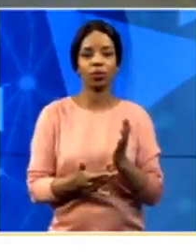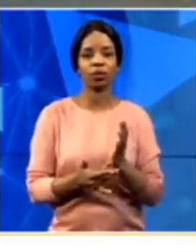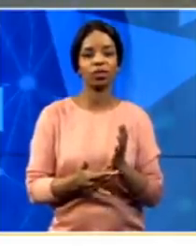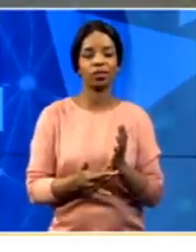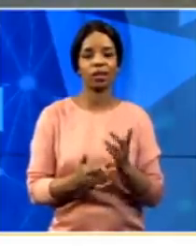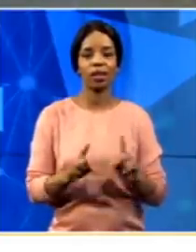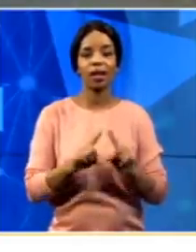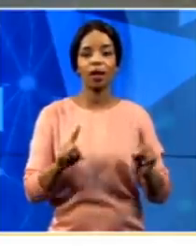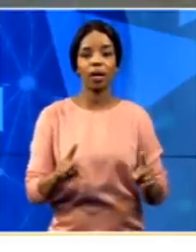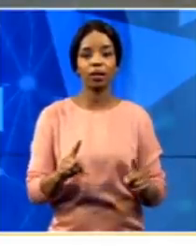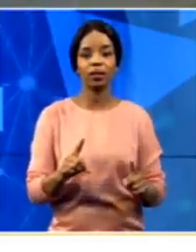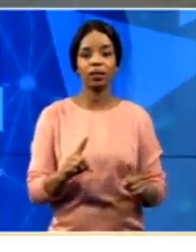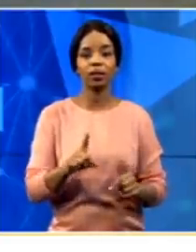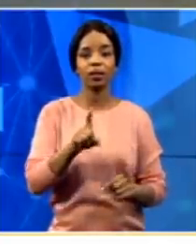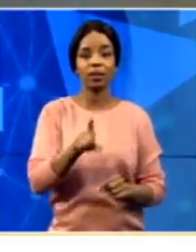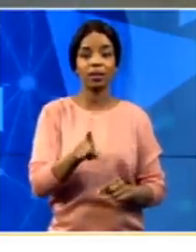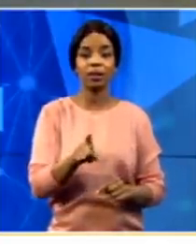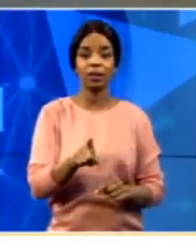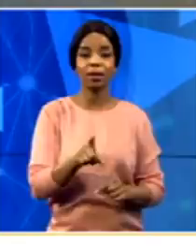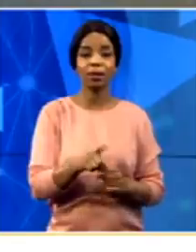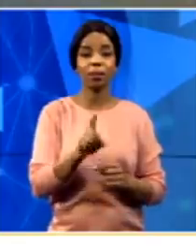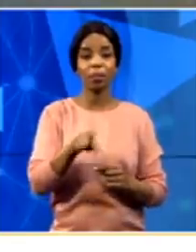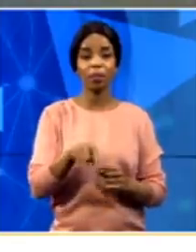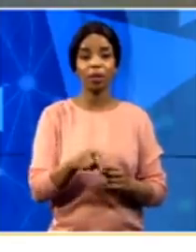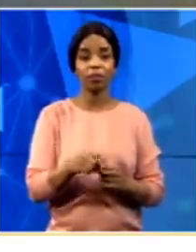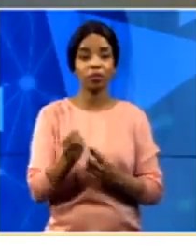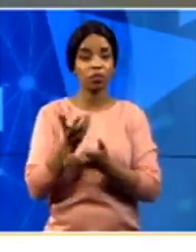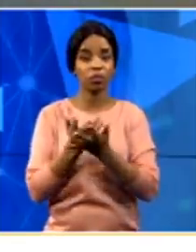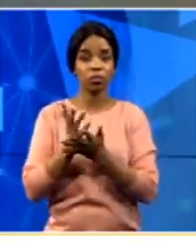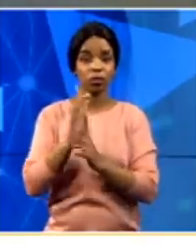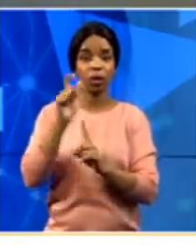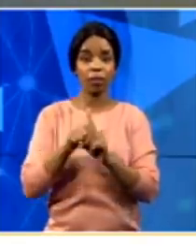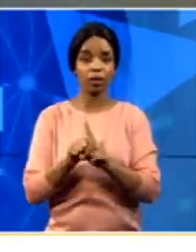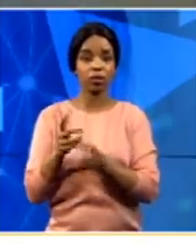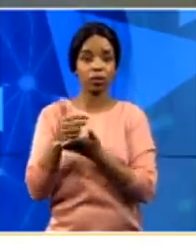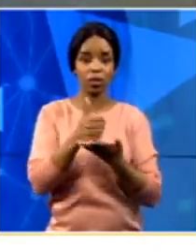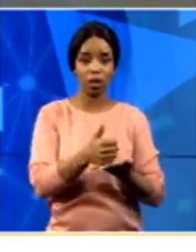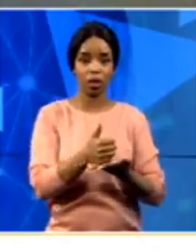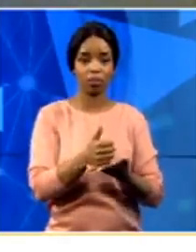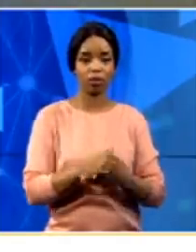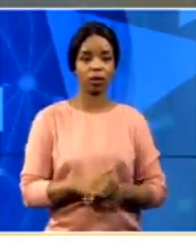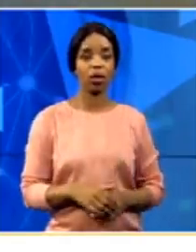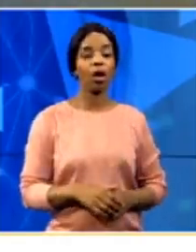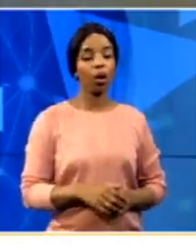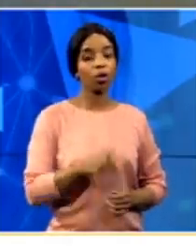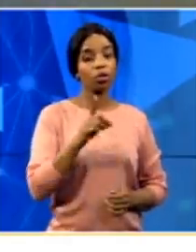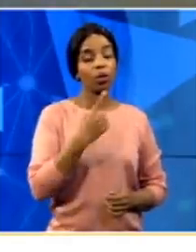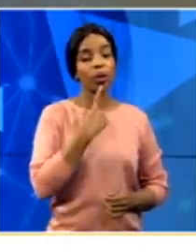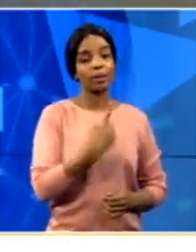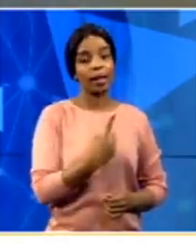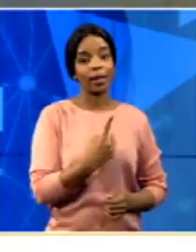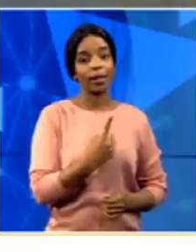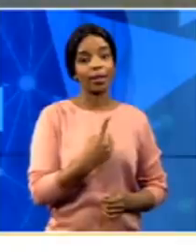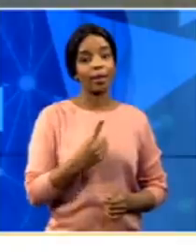But all the functionalities are there. She just needs to go on the website. All right, so what you're telling her is basically she